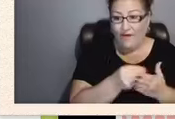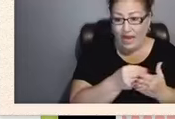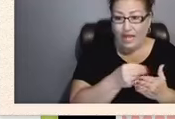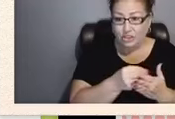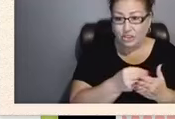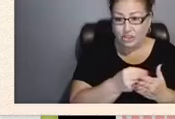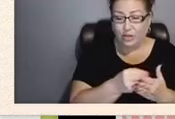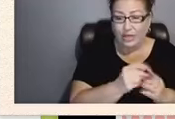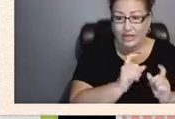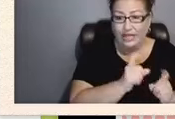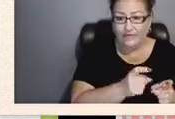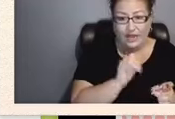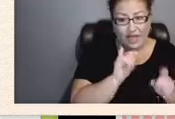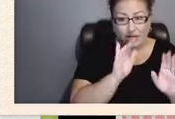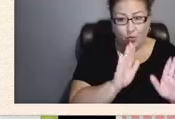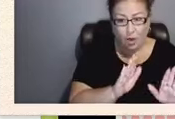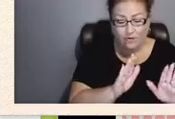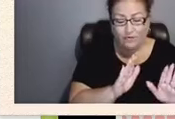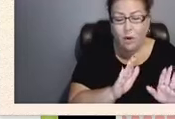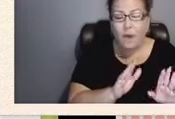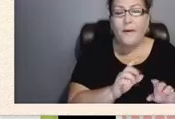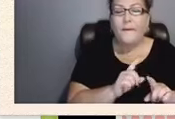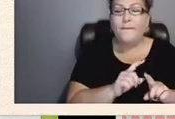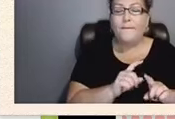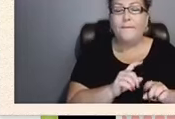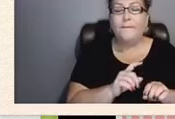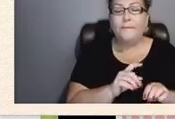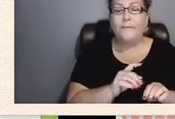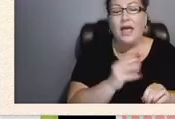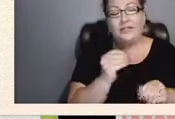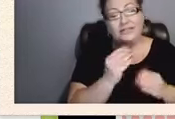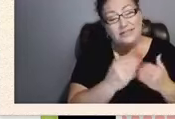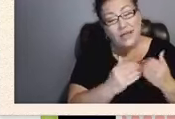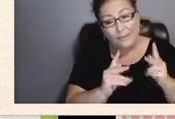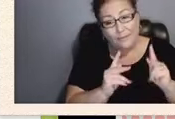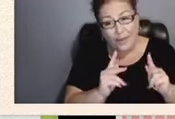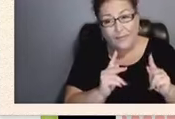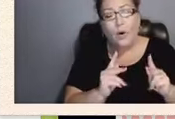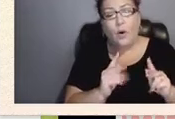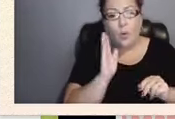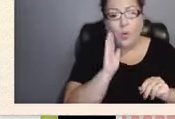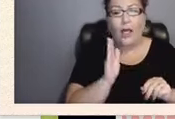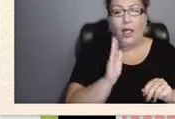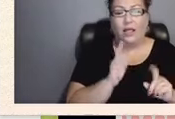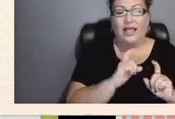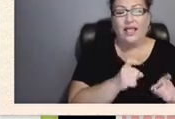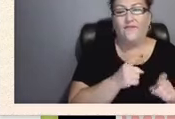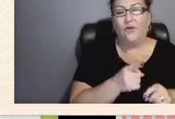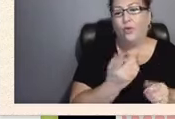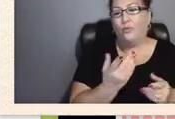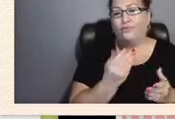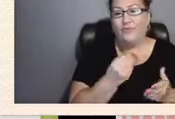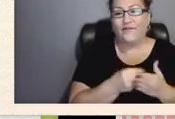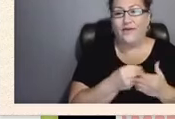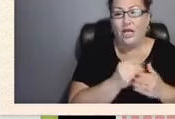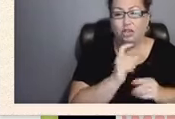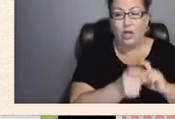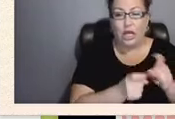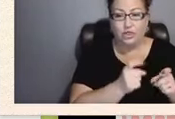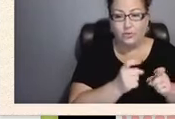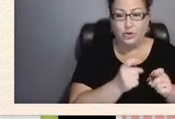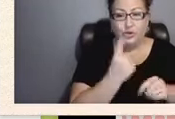are wonderful. And some people will give you a financial contribution one